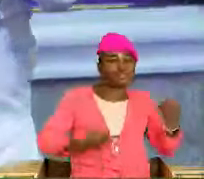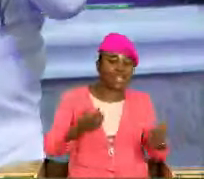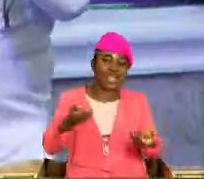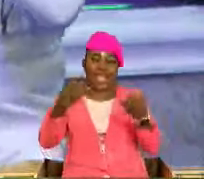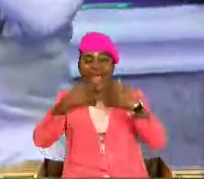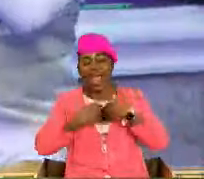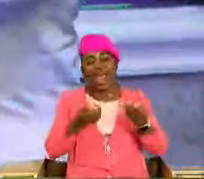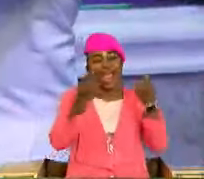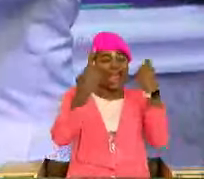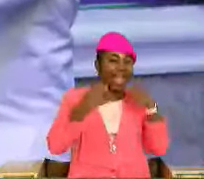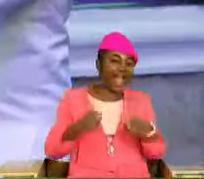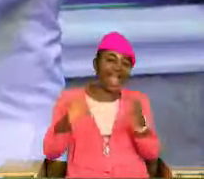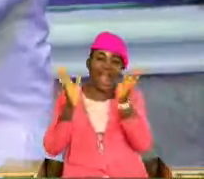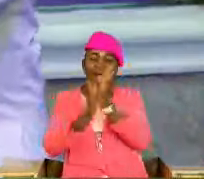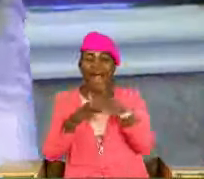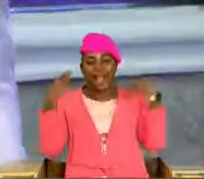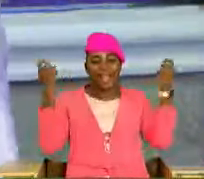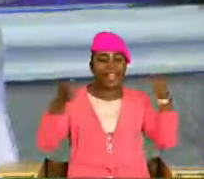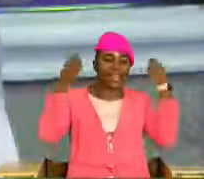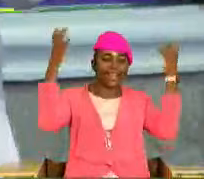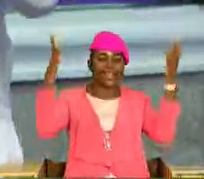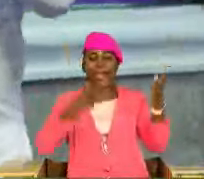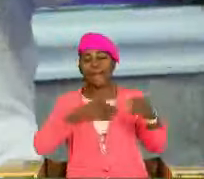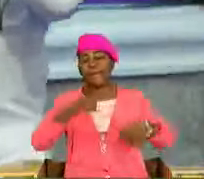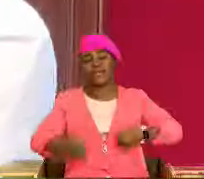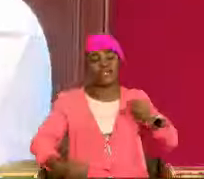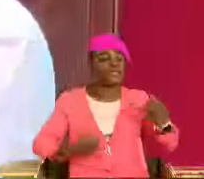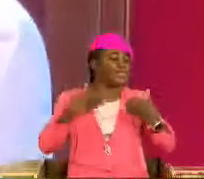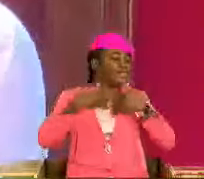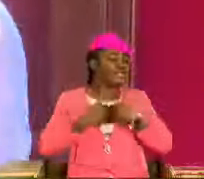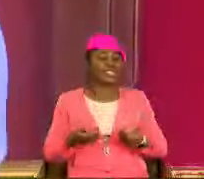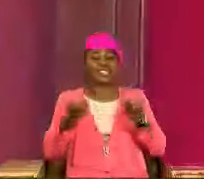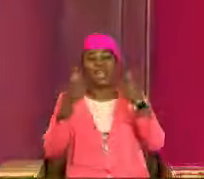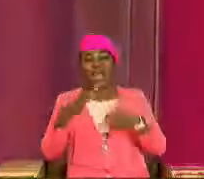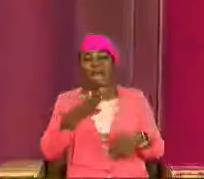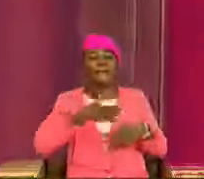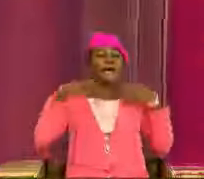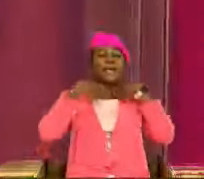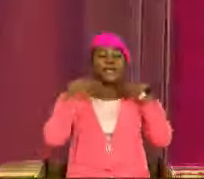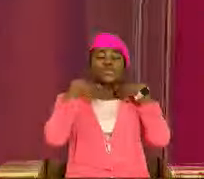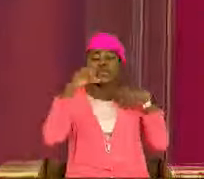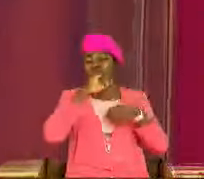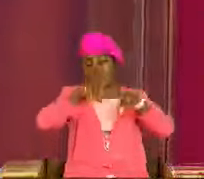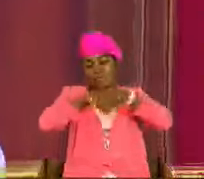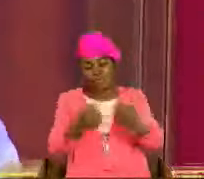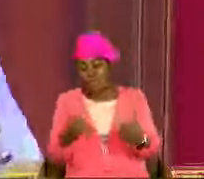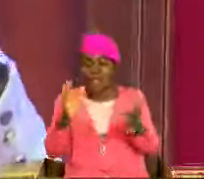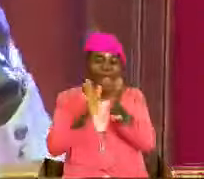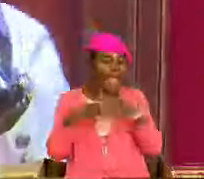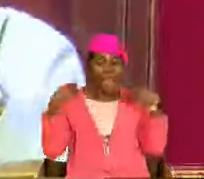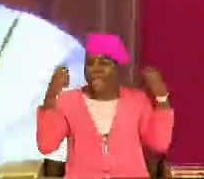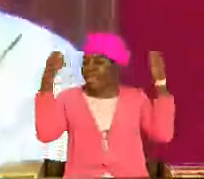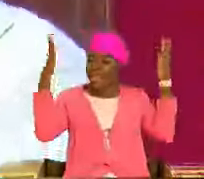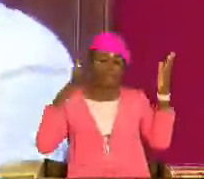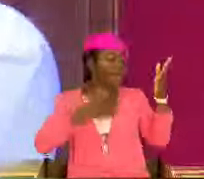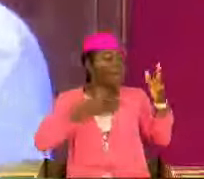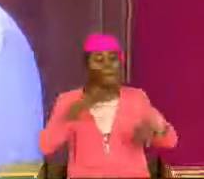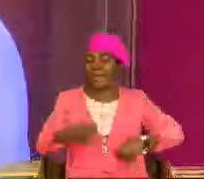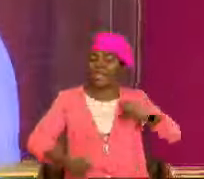Broken Hallelujah my my is Broken Hallelujah my